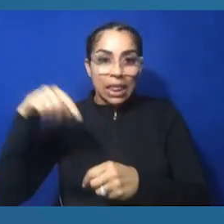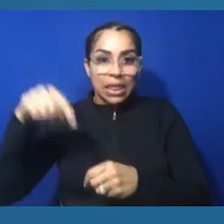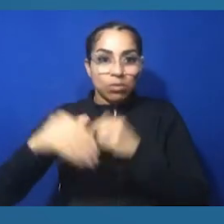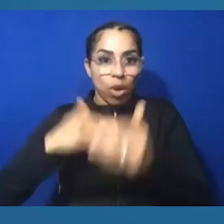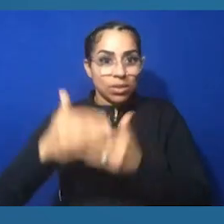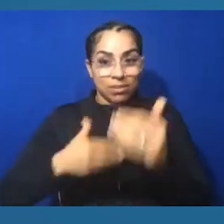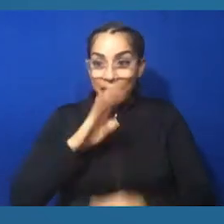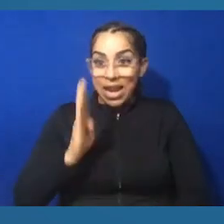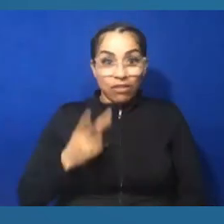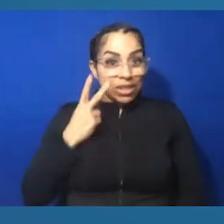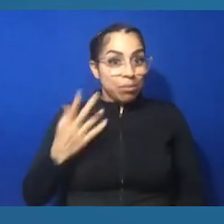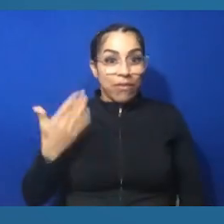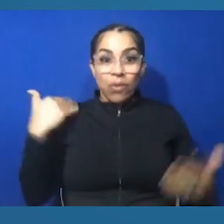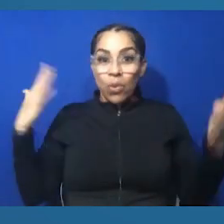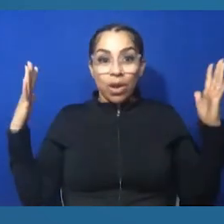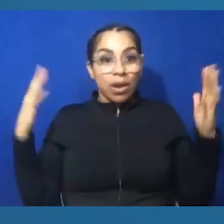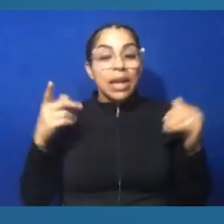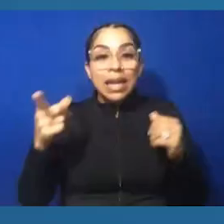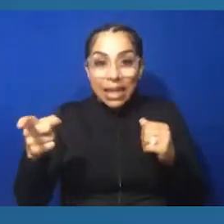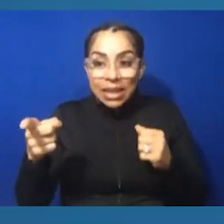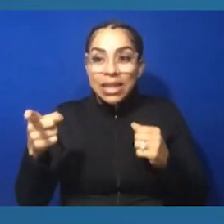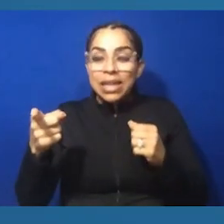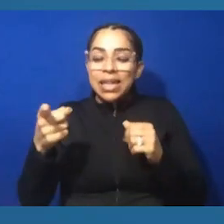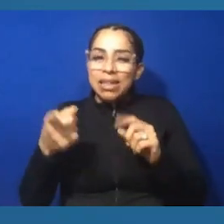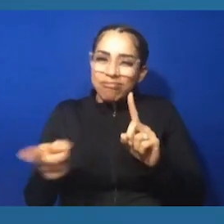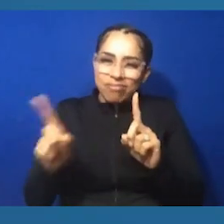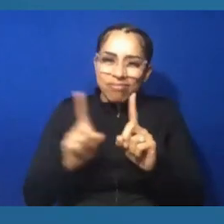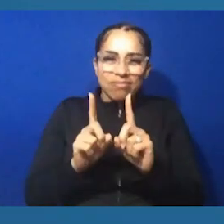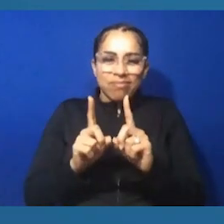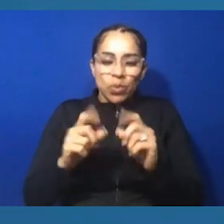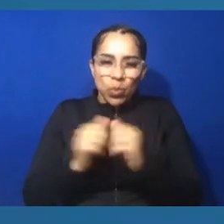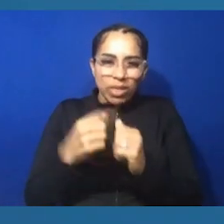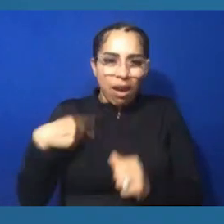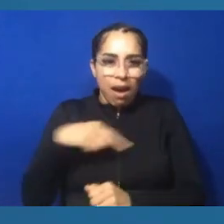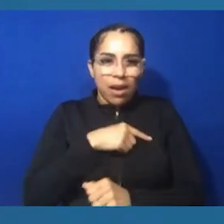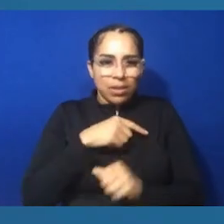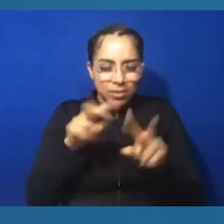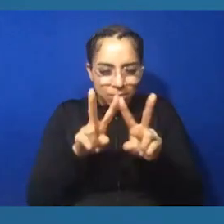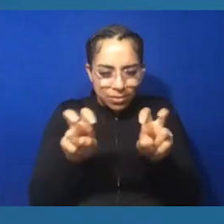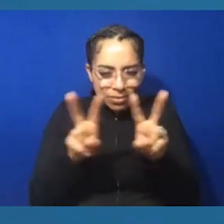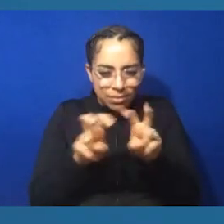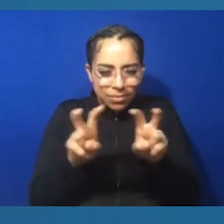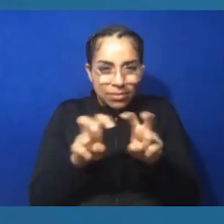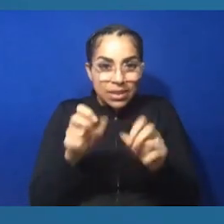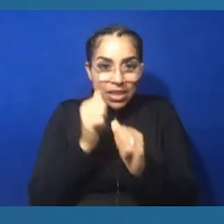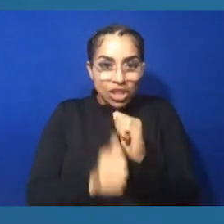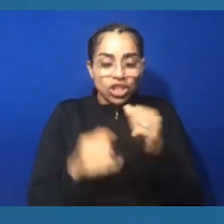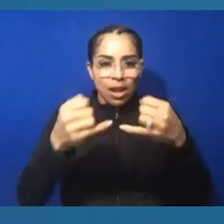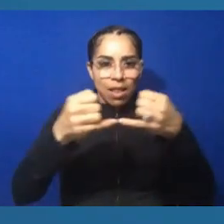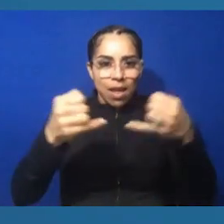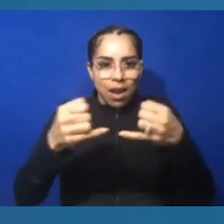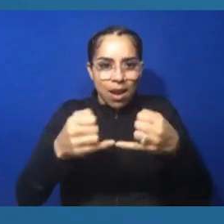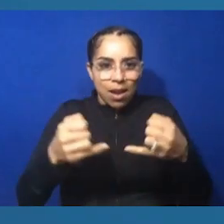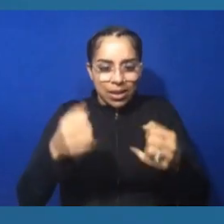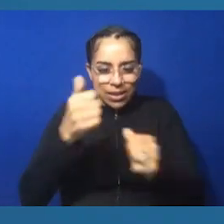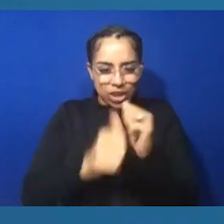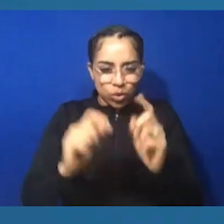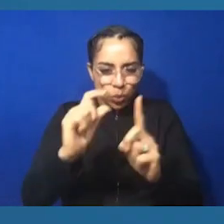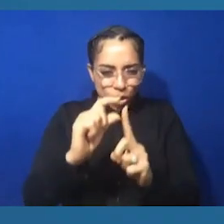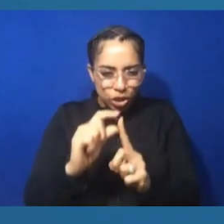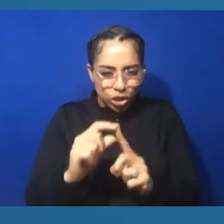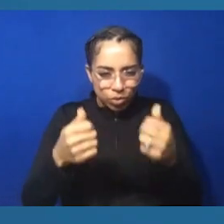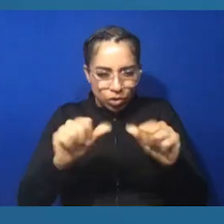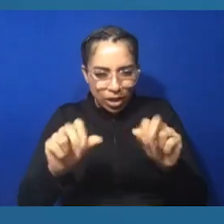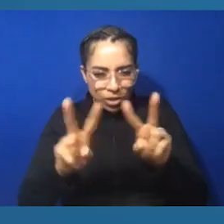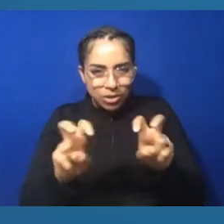like this. He stood there with us line by line, word by word, as we worked this out. And you know what? This discovery